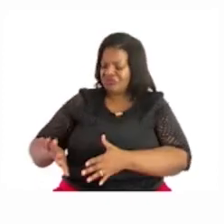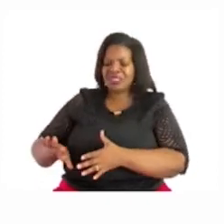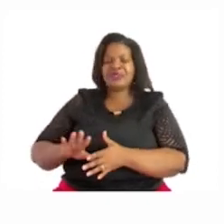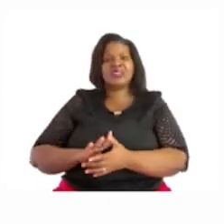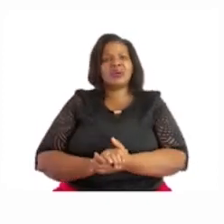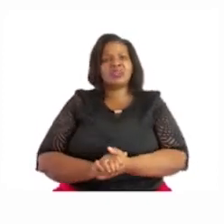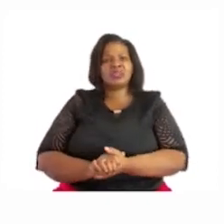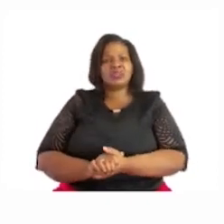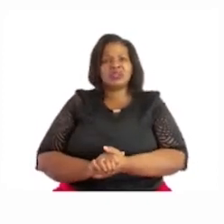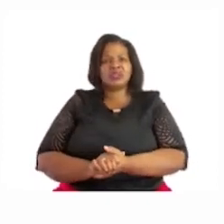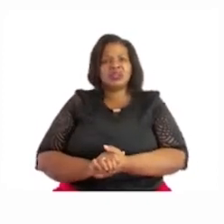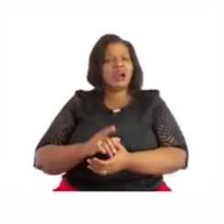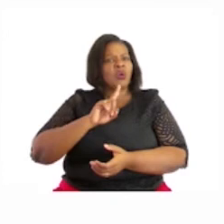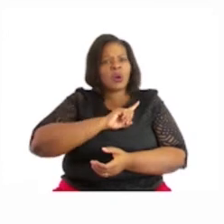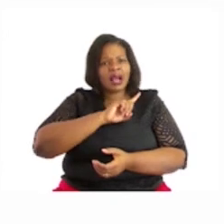Why don't we leave